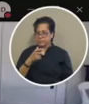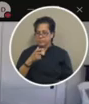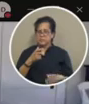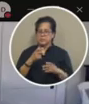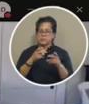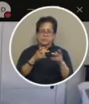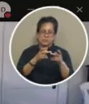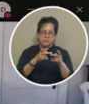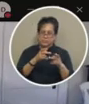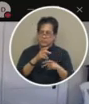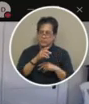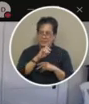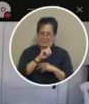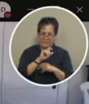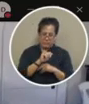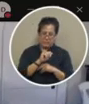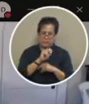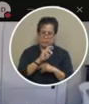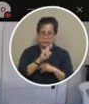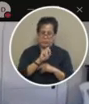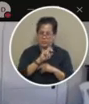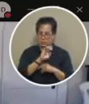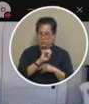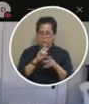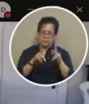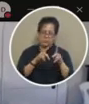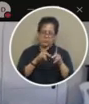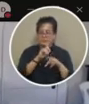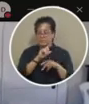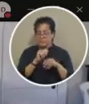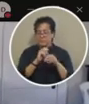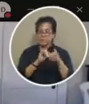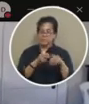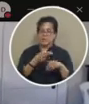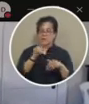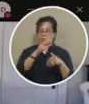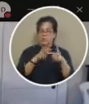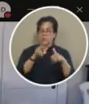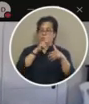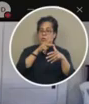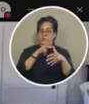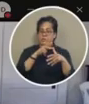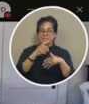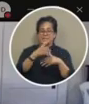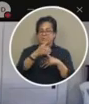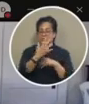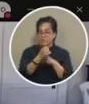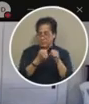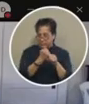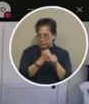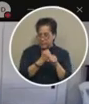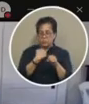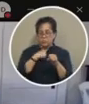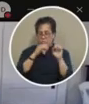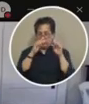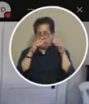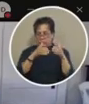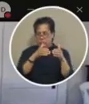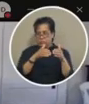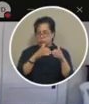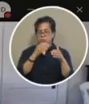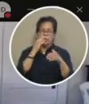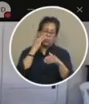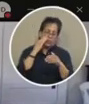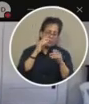facilities and resources for folks with disabilities as a high priority going forward into the next 5 years. And so we are focused on this. We're aware of